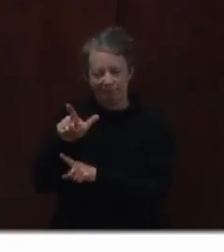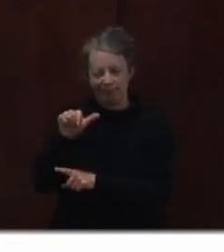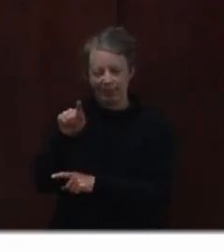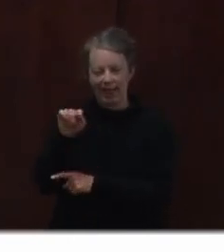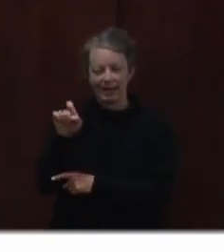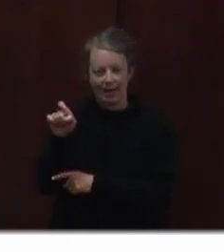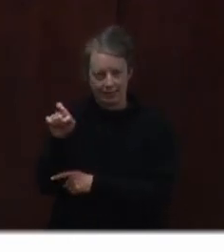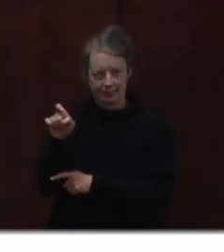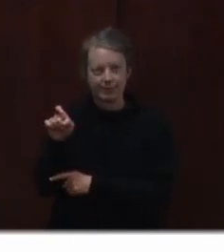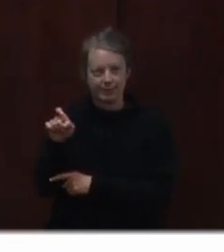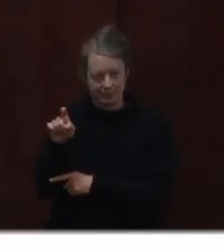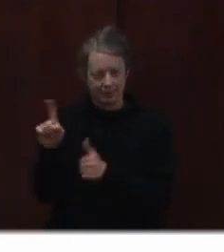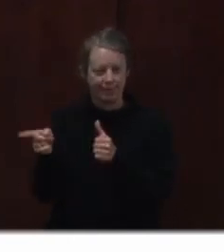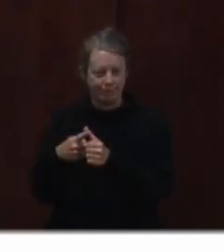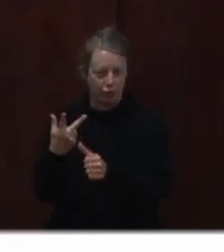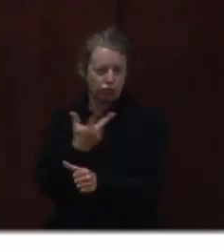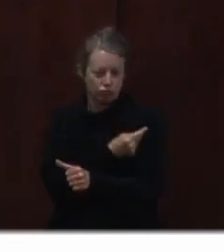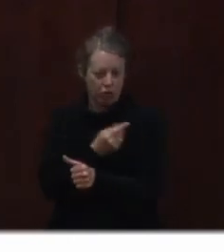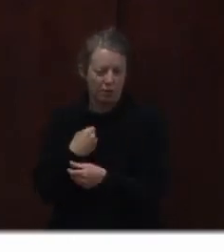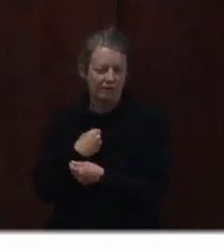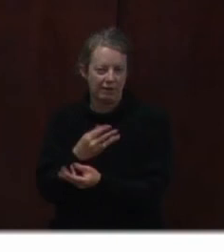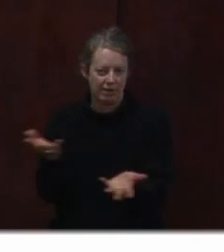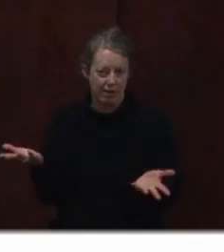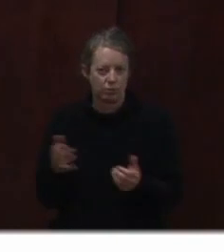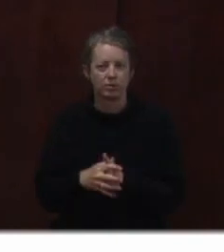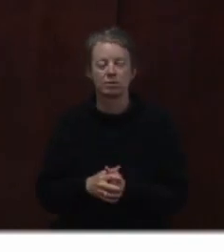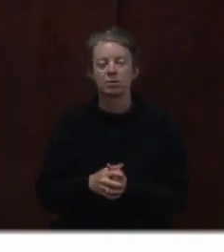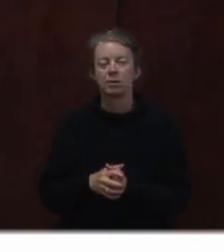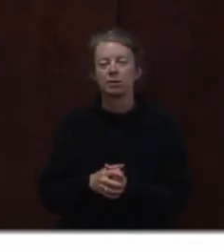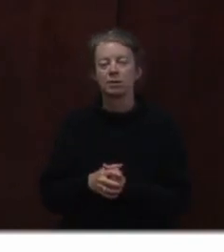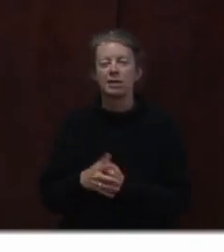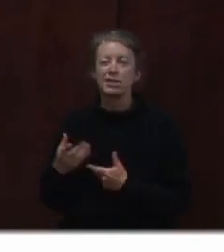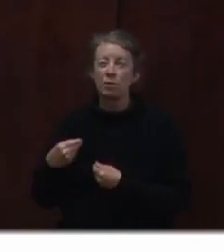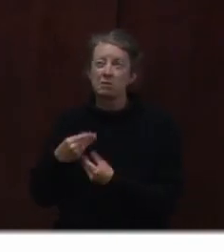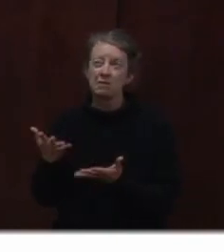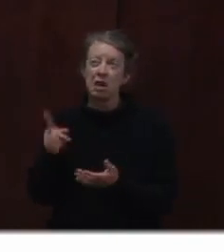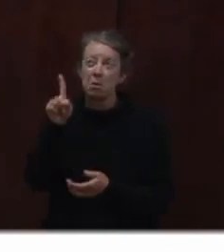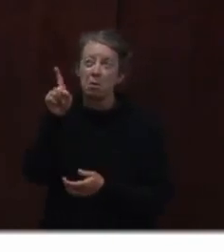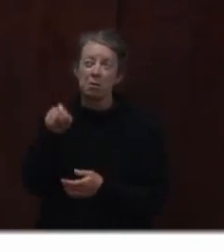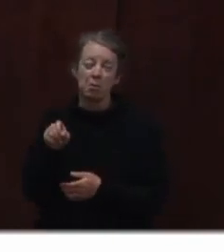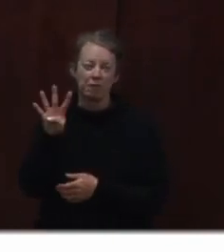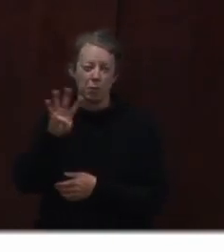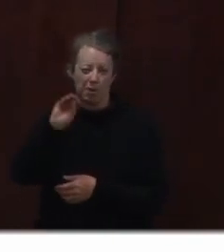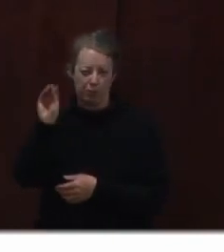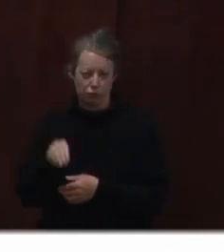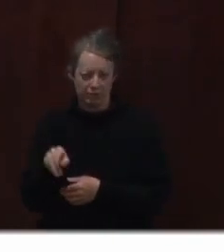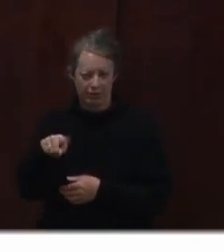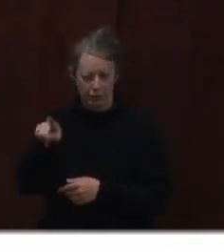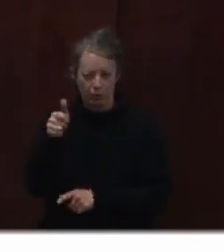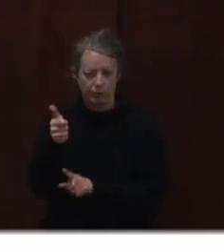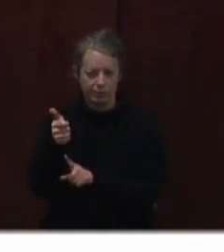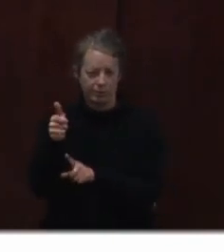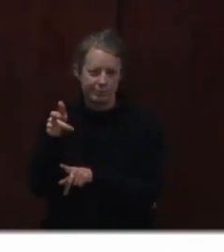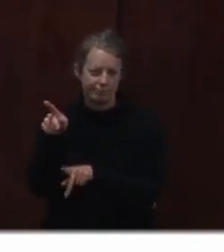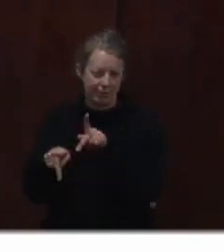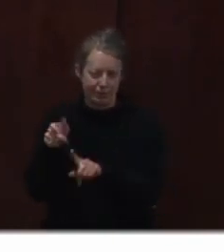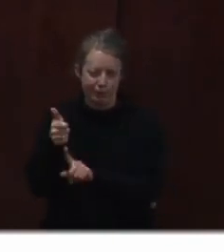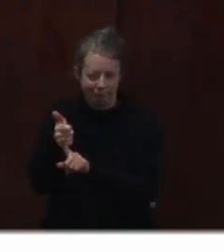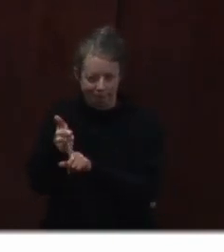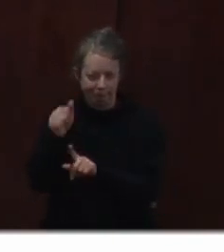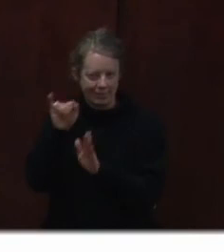of the doses, first doses we've given out, we've given out about 1.4% to those who identify as Latinx. And